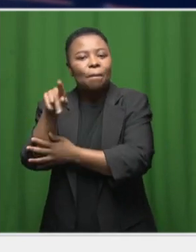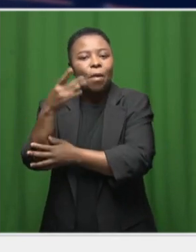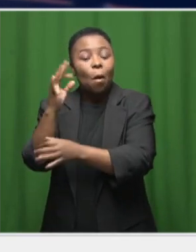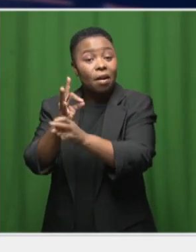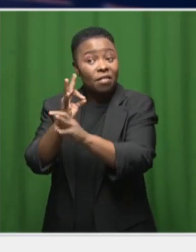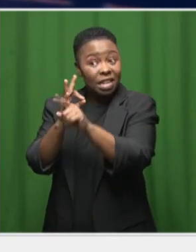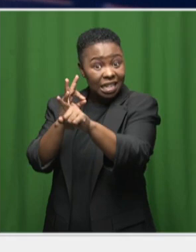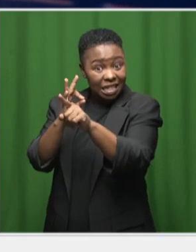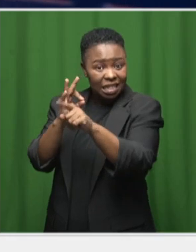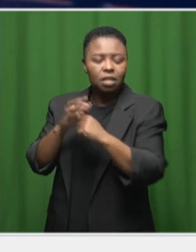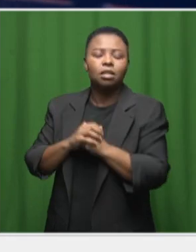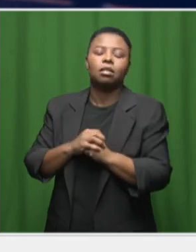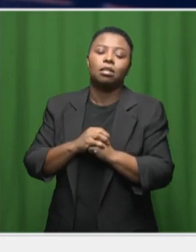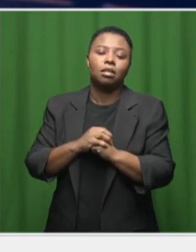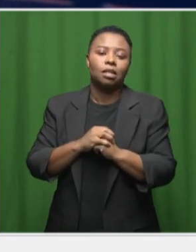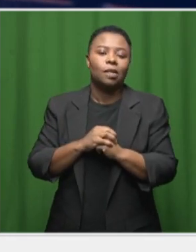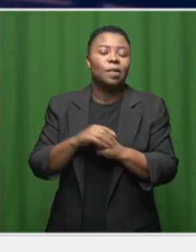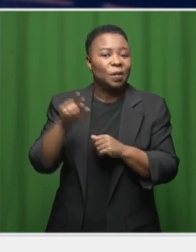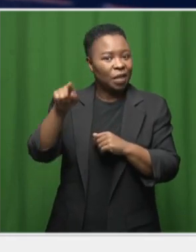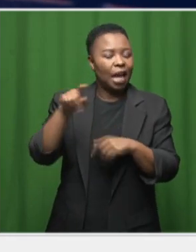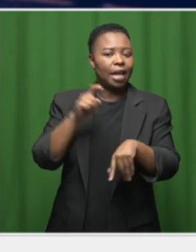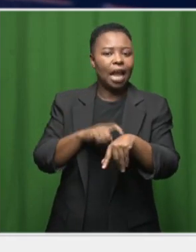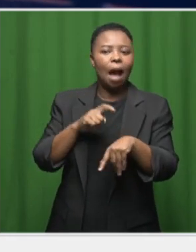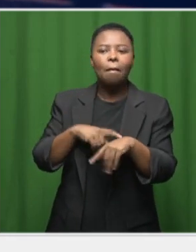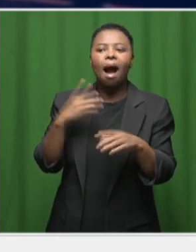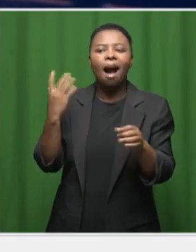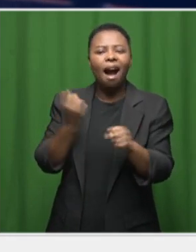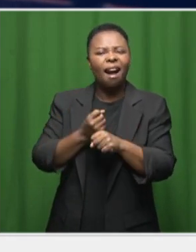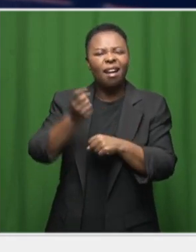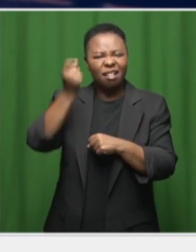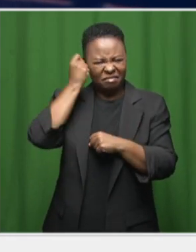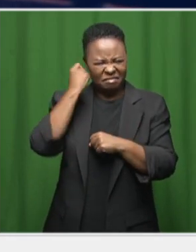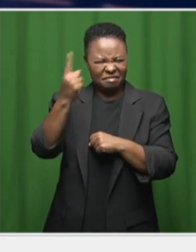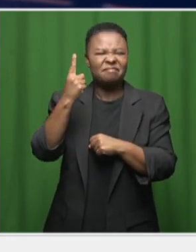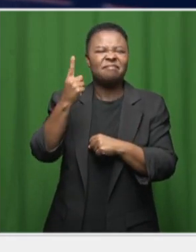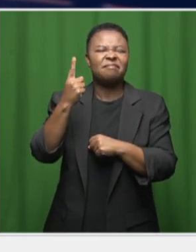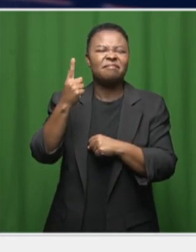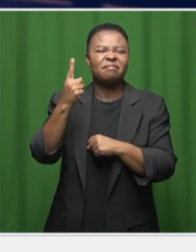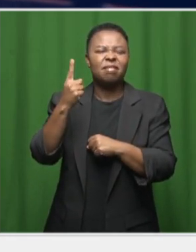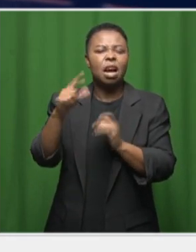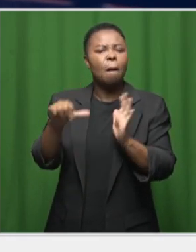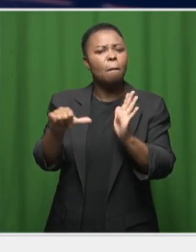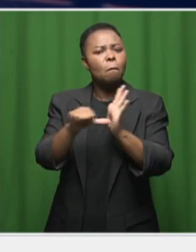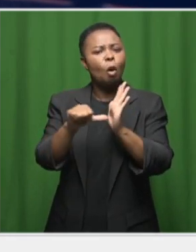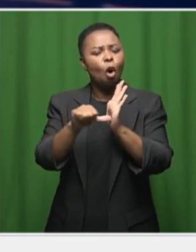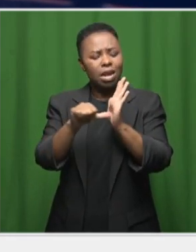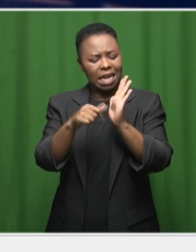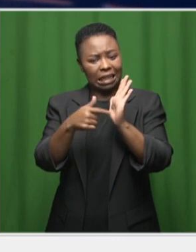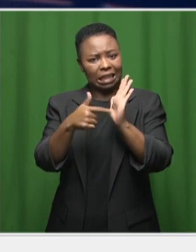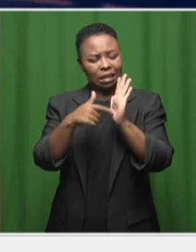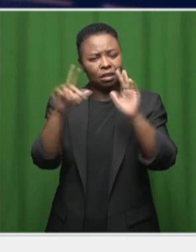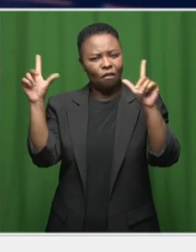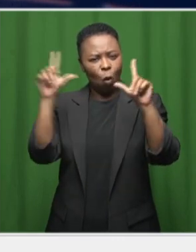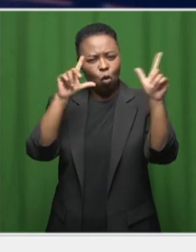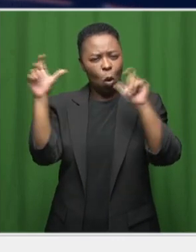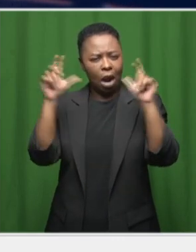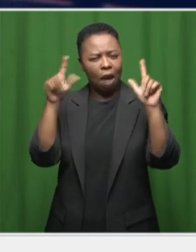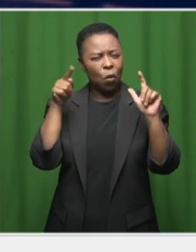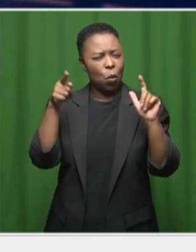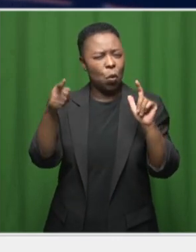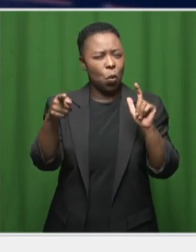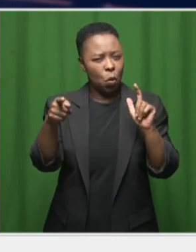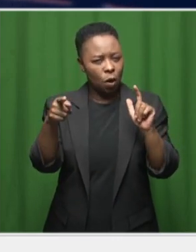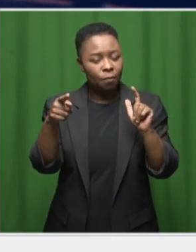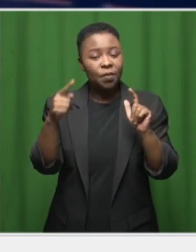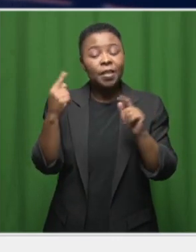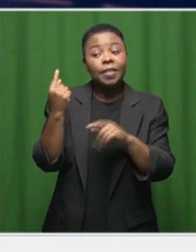a moment for me to understand the importance of photography, you know, how he explains